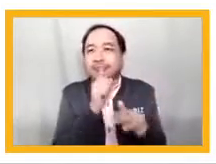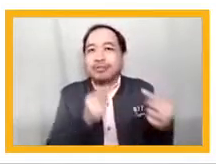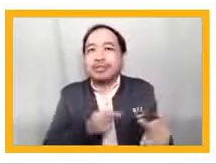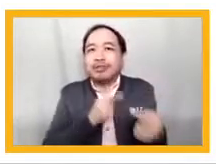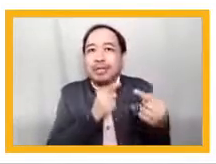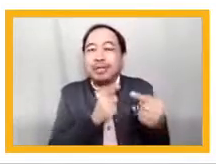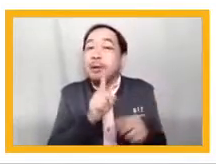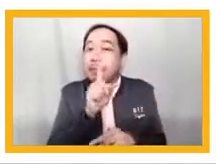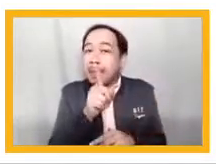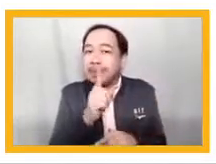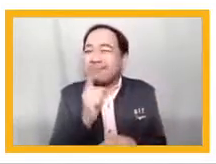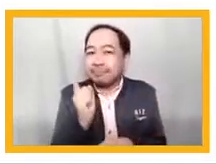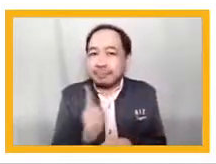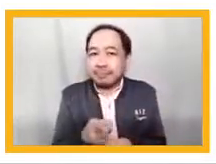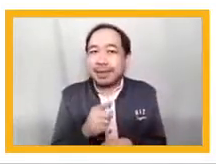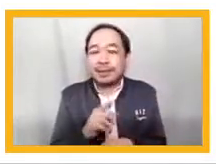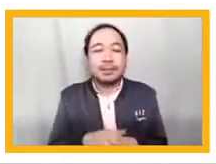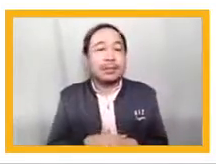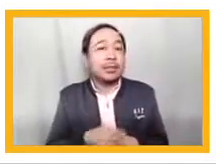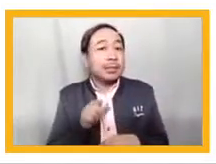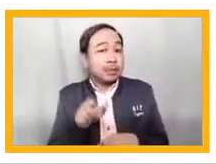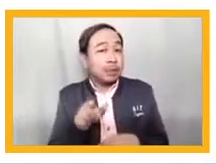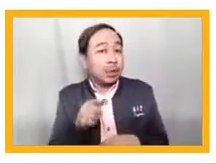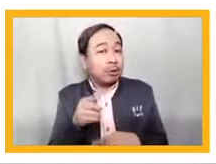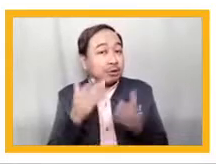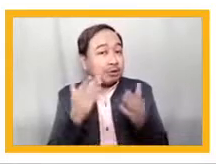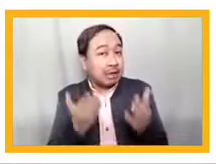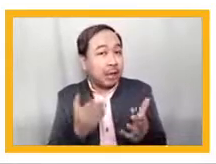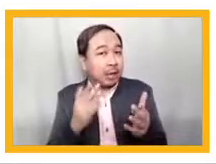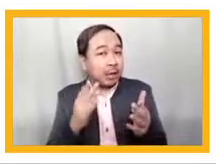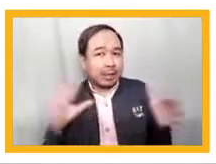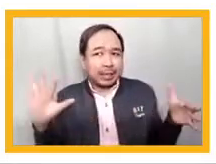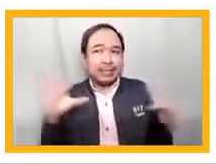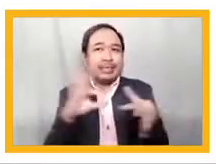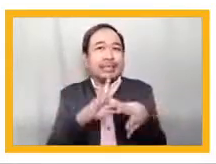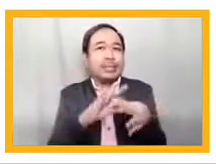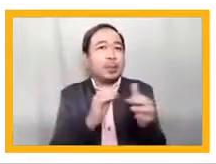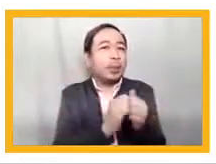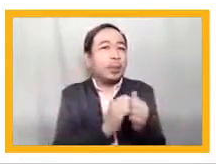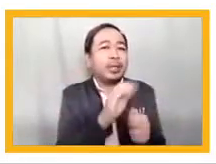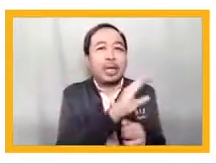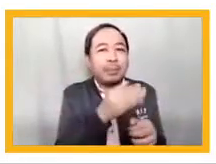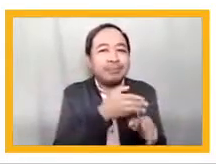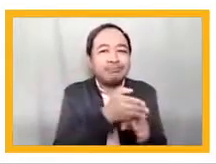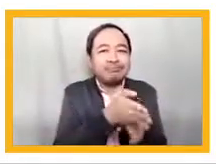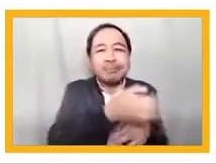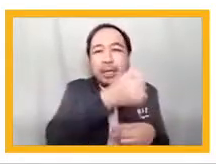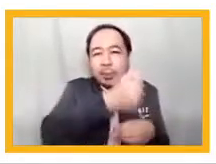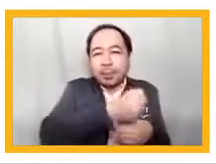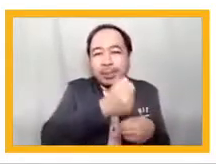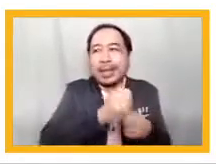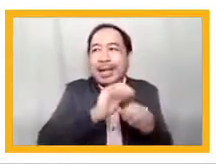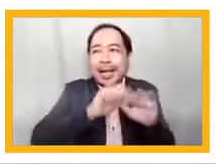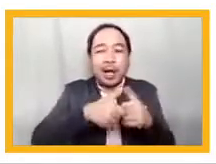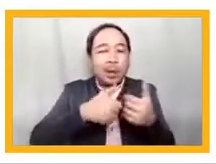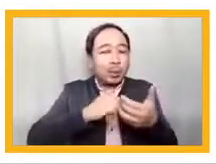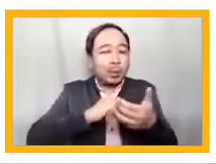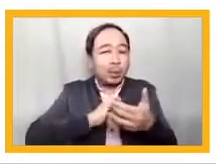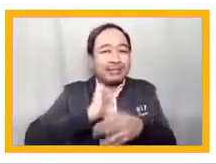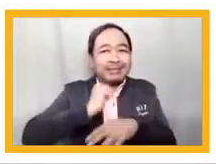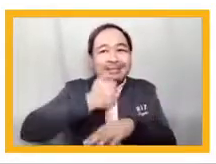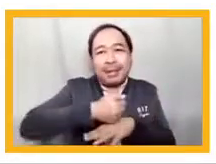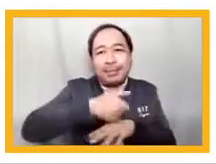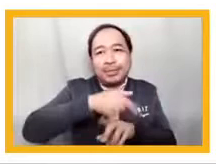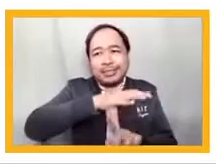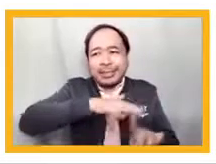other point you made is now we have to link with the industry aspect to it more and really create this ecosystem. I think what was also interesting